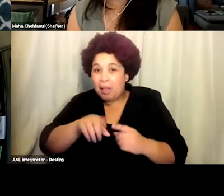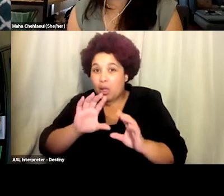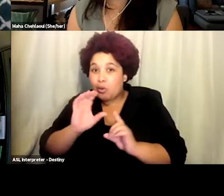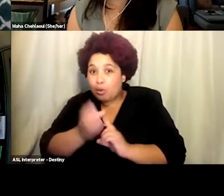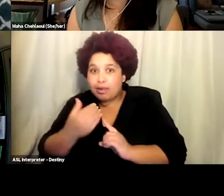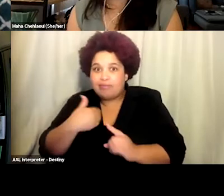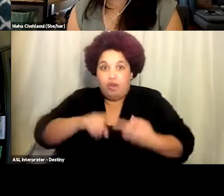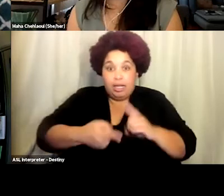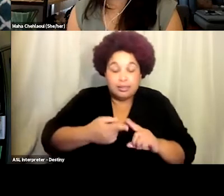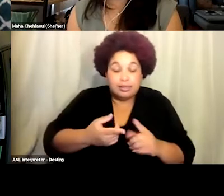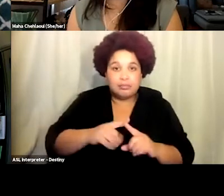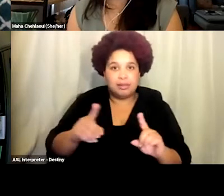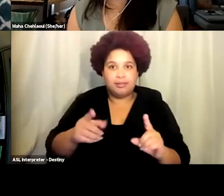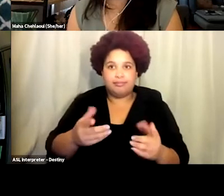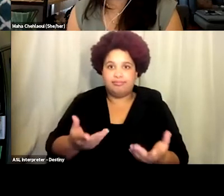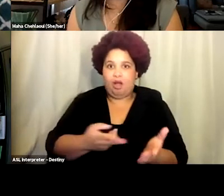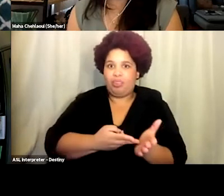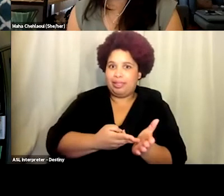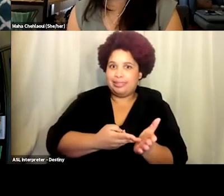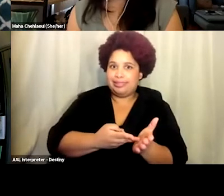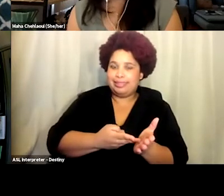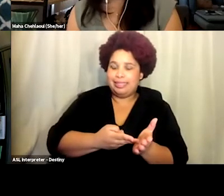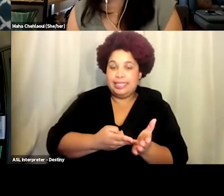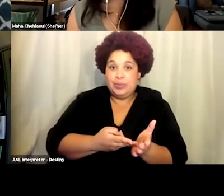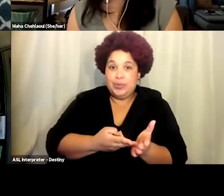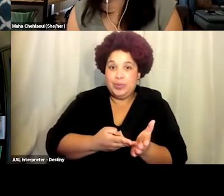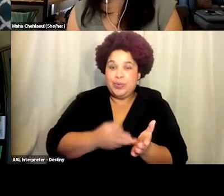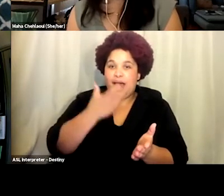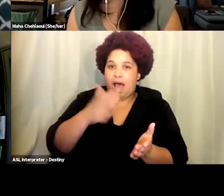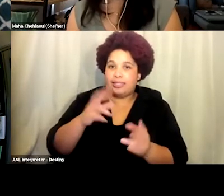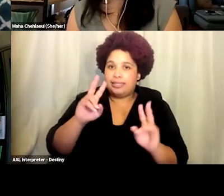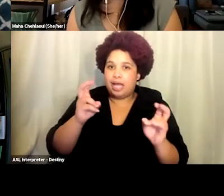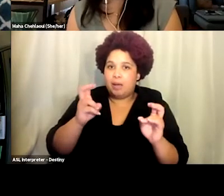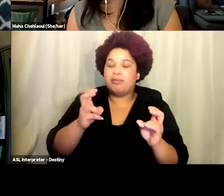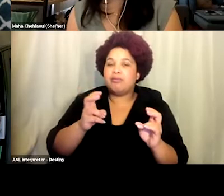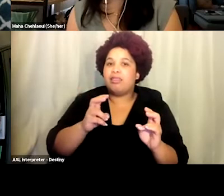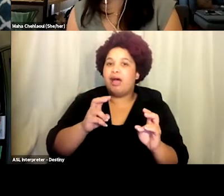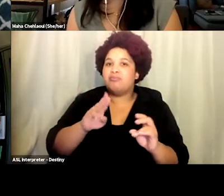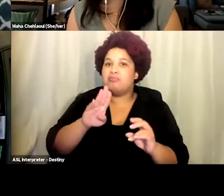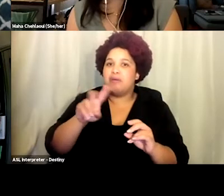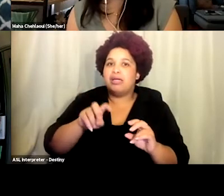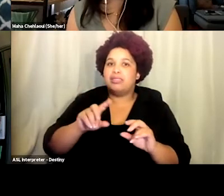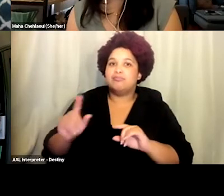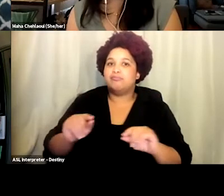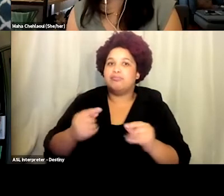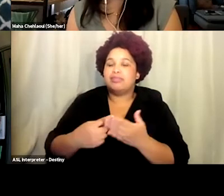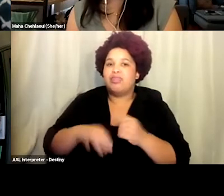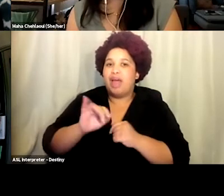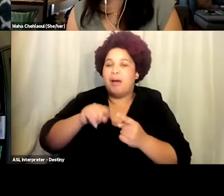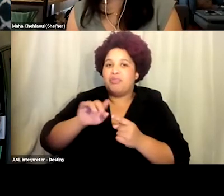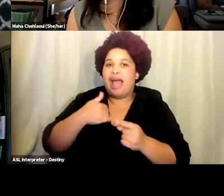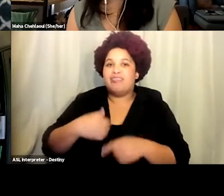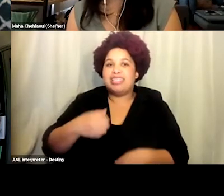these things, but in the space of authentic casting, which is a hot topic, there's been recent buzz with the United States about having a